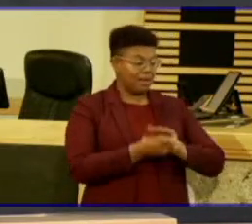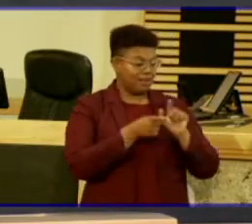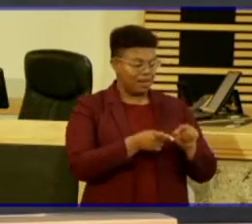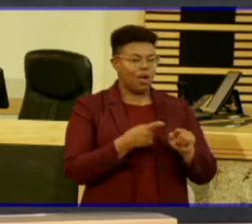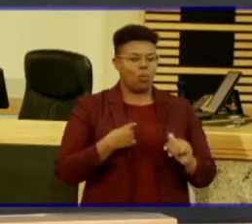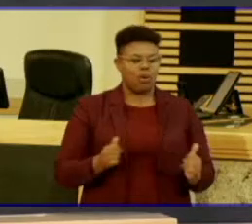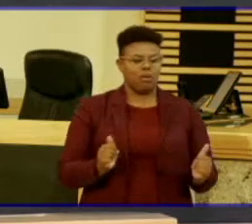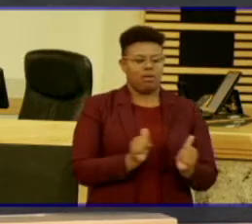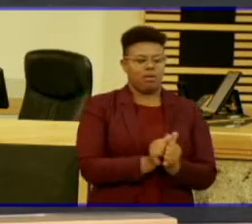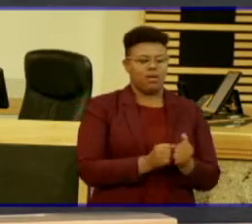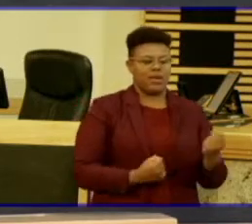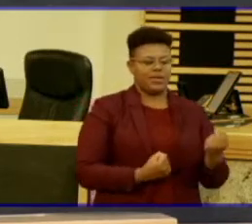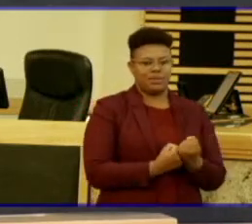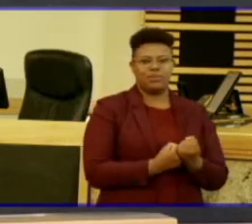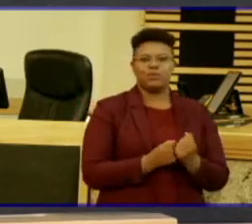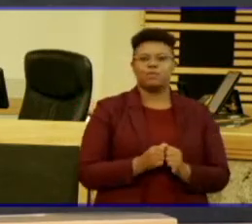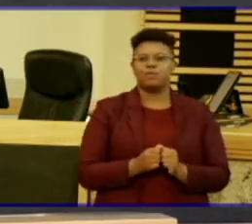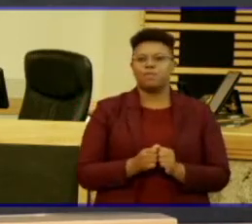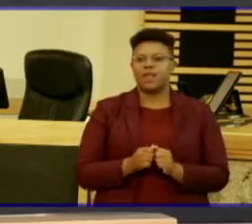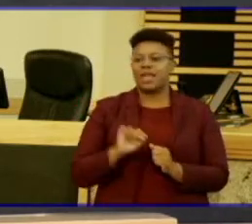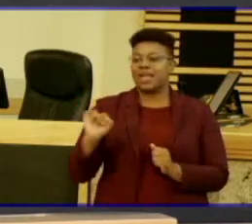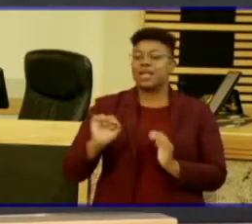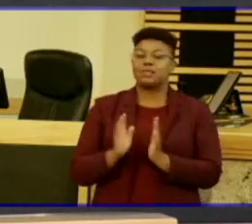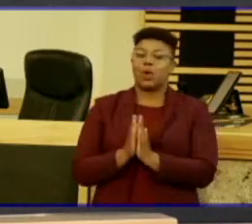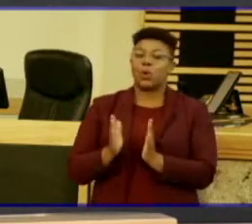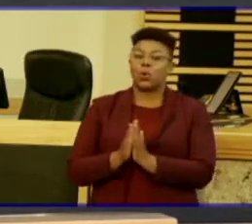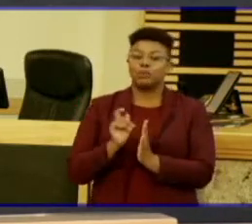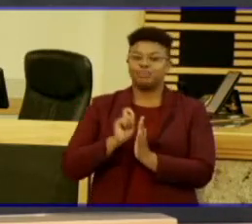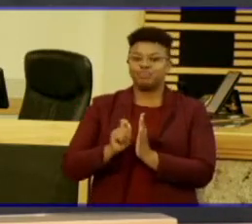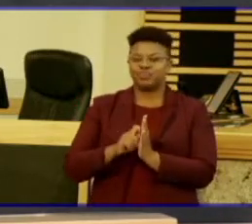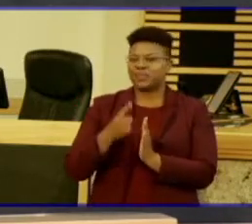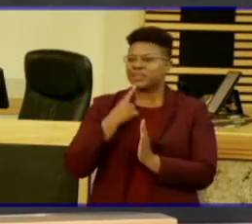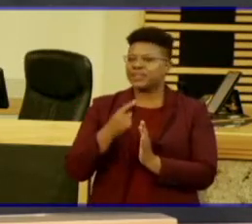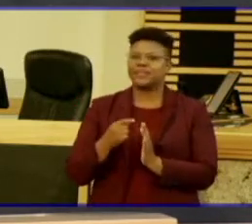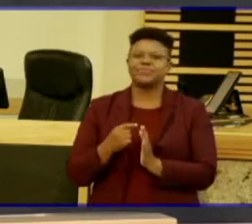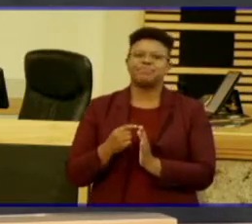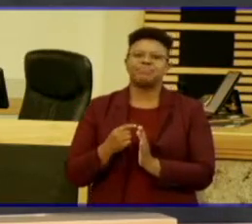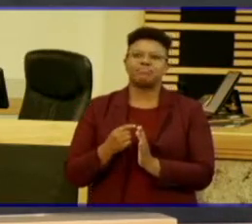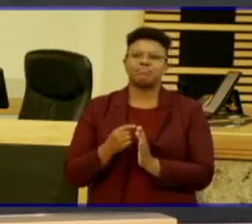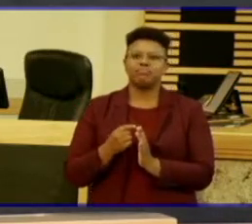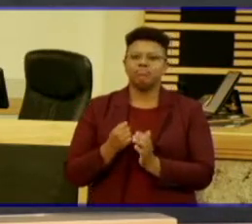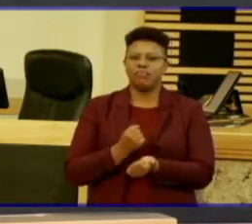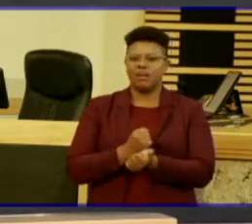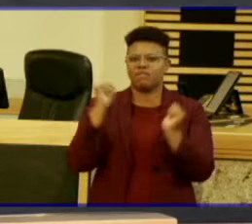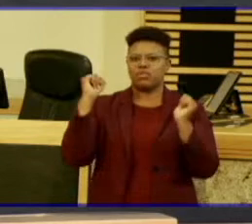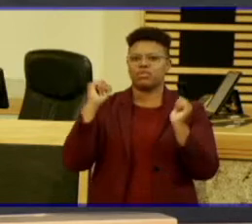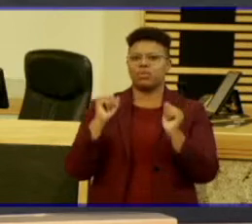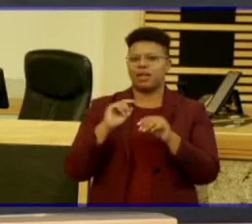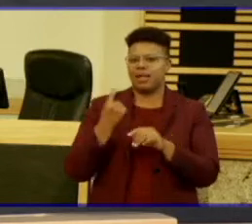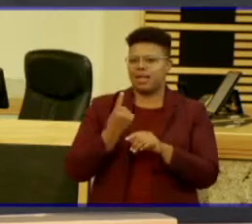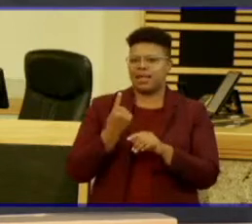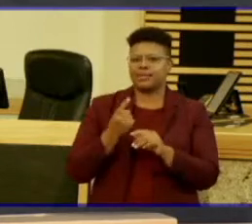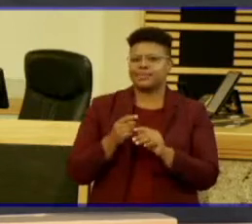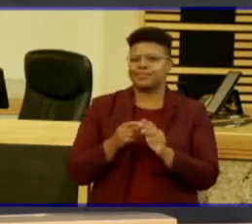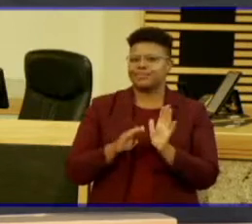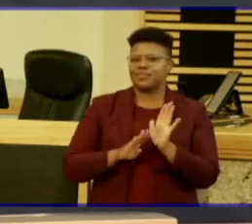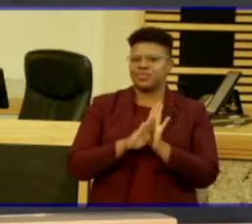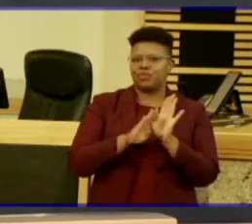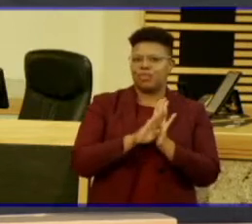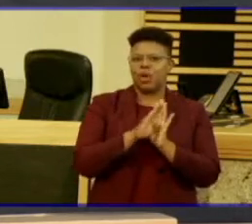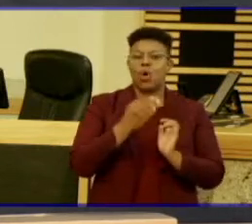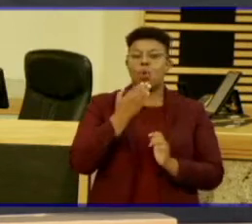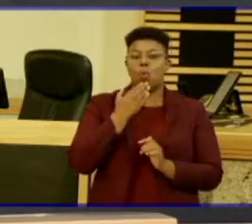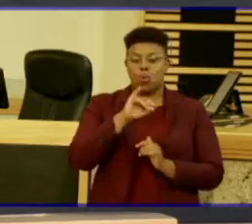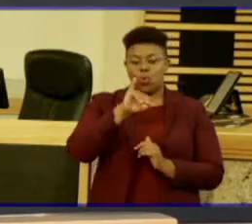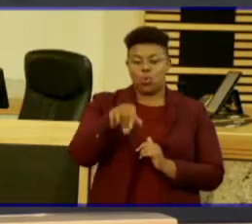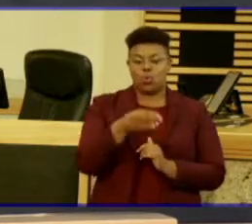in his book titled Freedom and Development, the late president of Tanzania, Mwalimu Julius